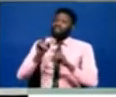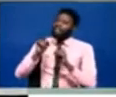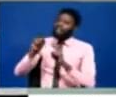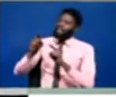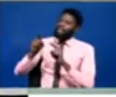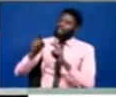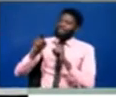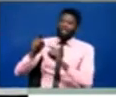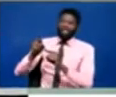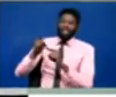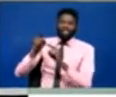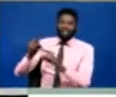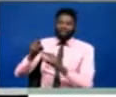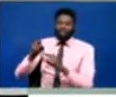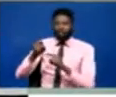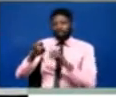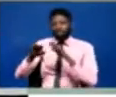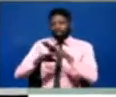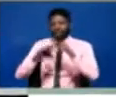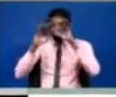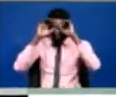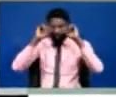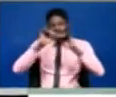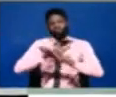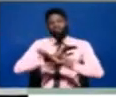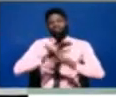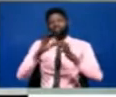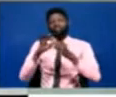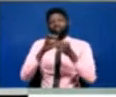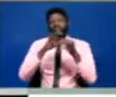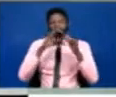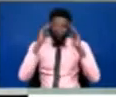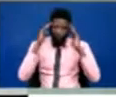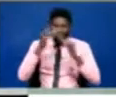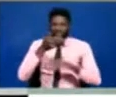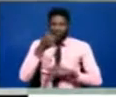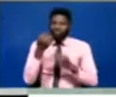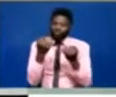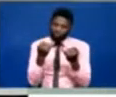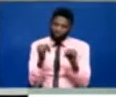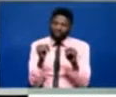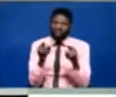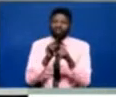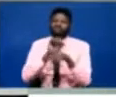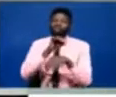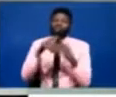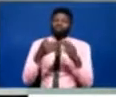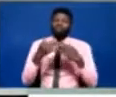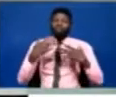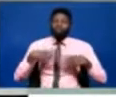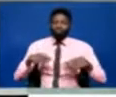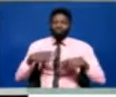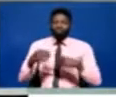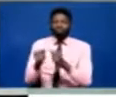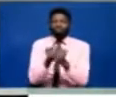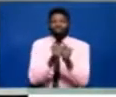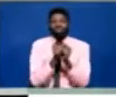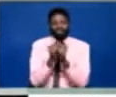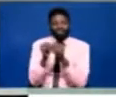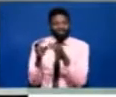bringing unity. I think they should have tried to bring back the everybody into the package and managed